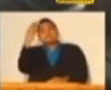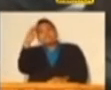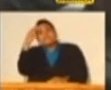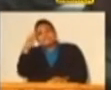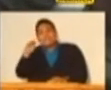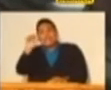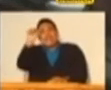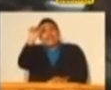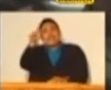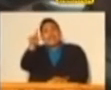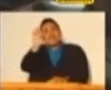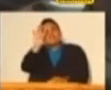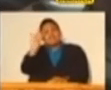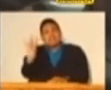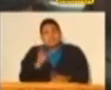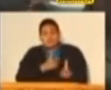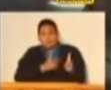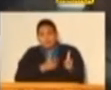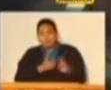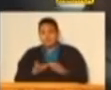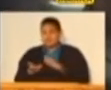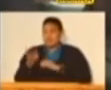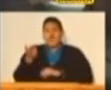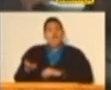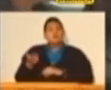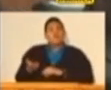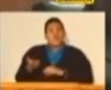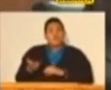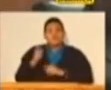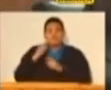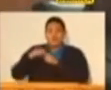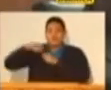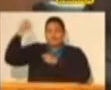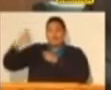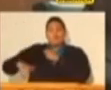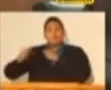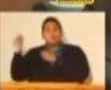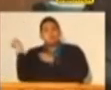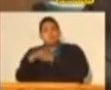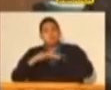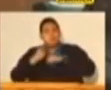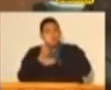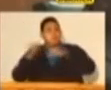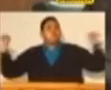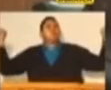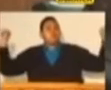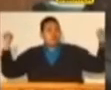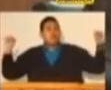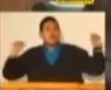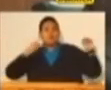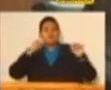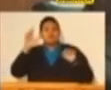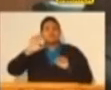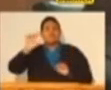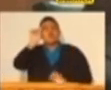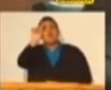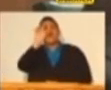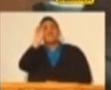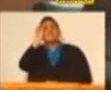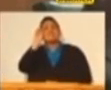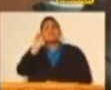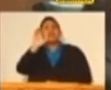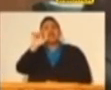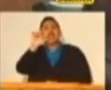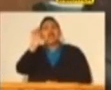AK-47 rifles, handguns, grenades, at least one 50 caliber